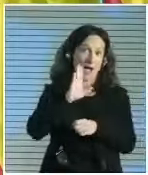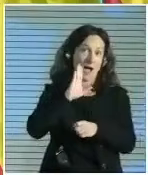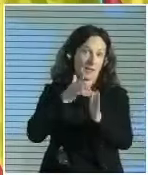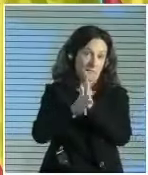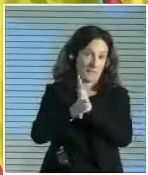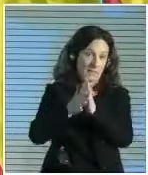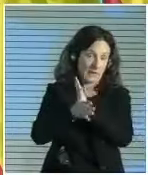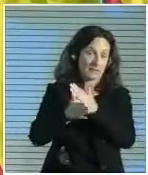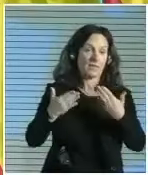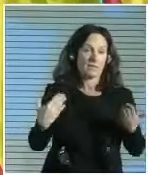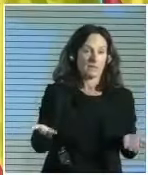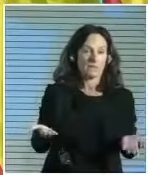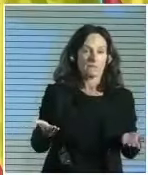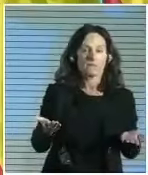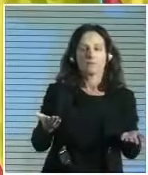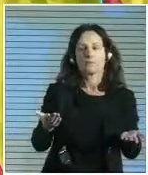inclusion?